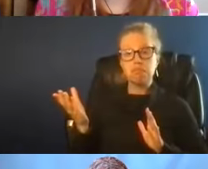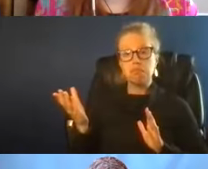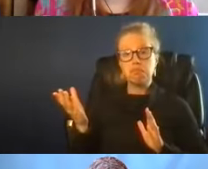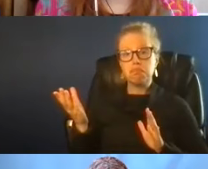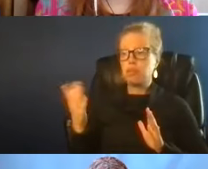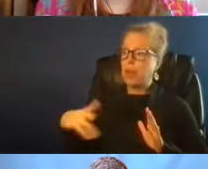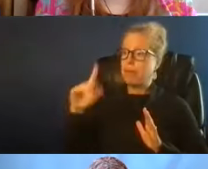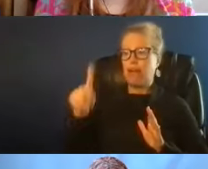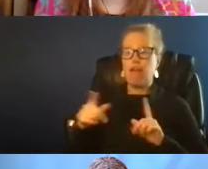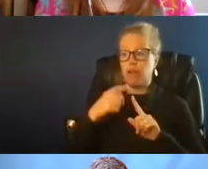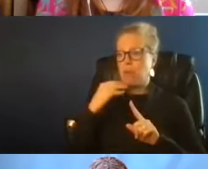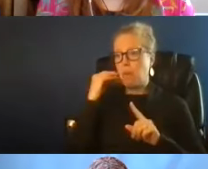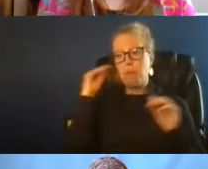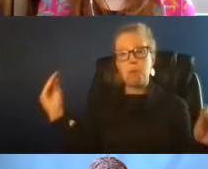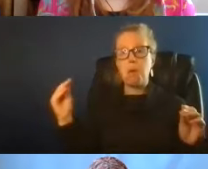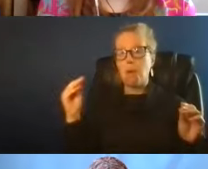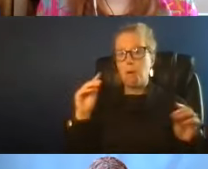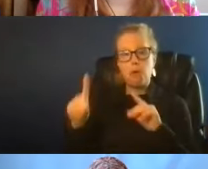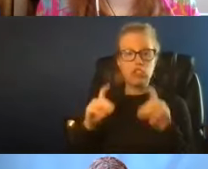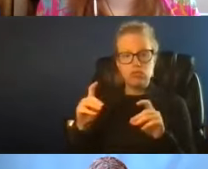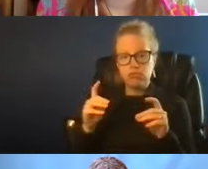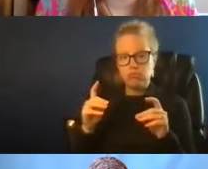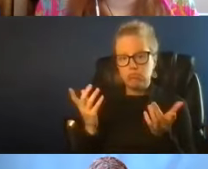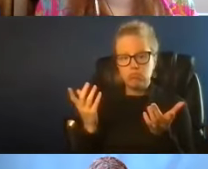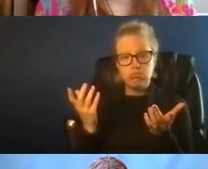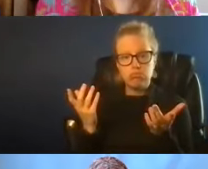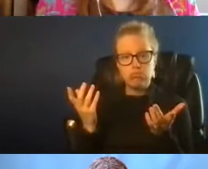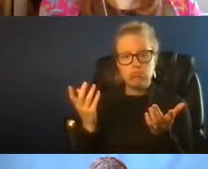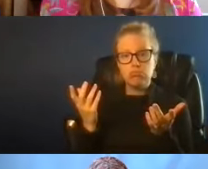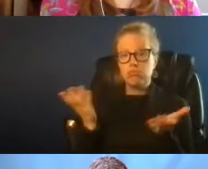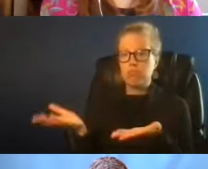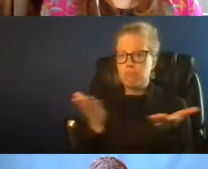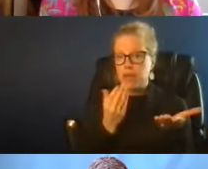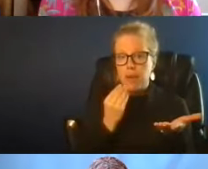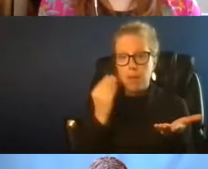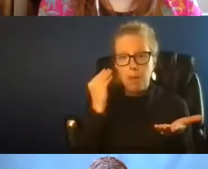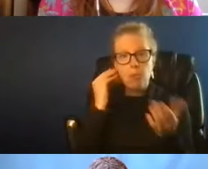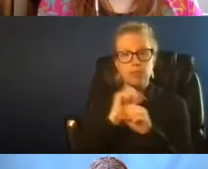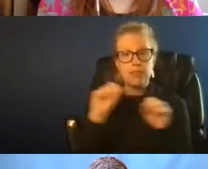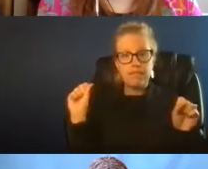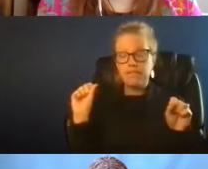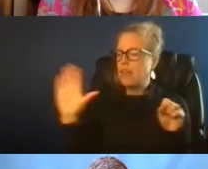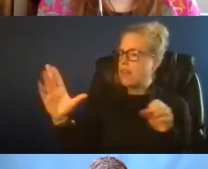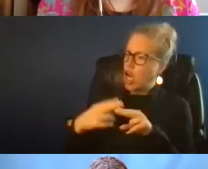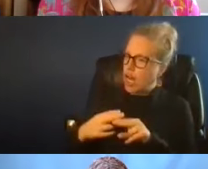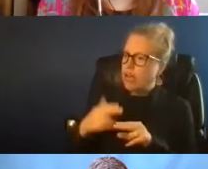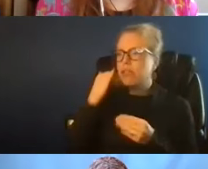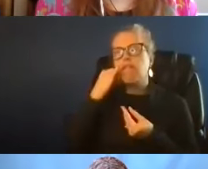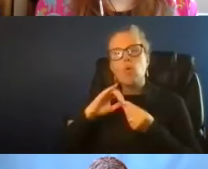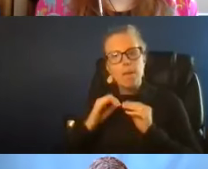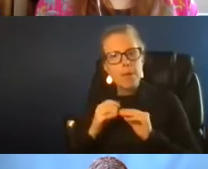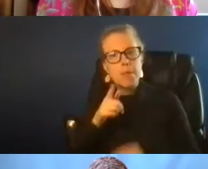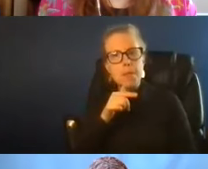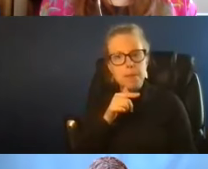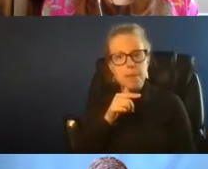up, no questions asked, or take them somewhere safe? What are their names and phone numbers?